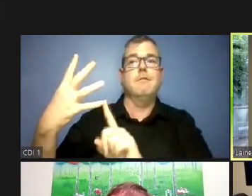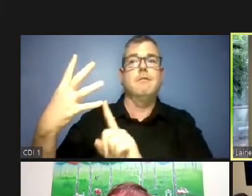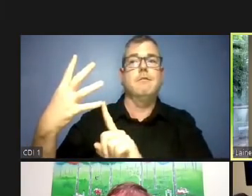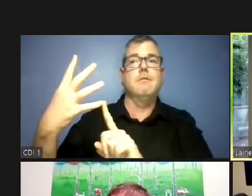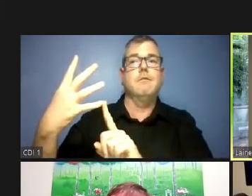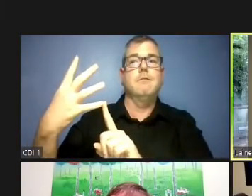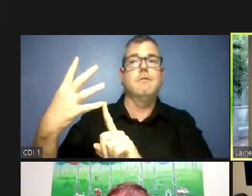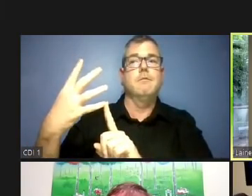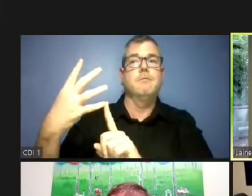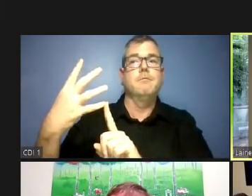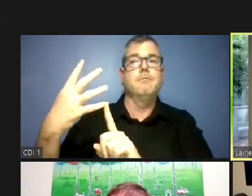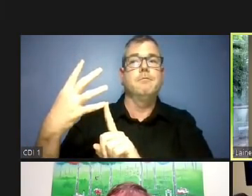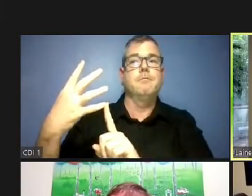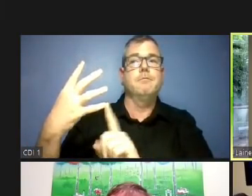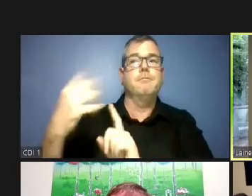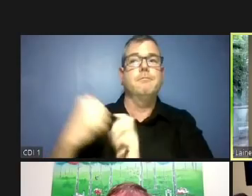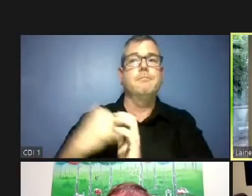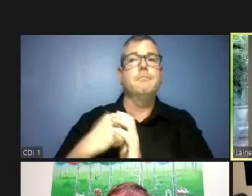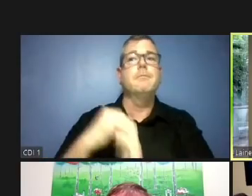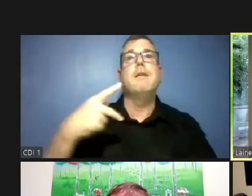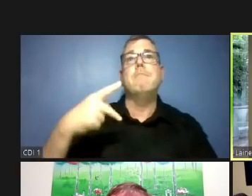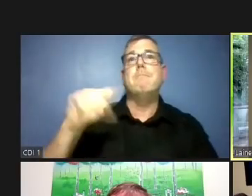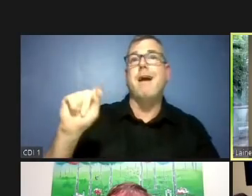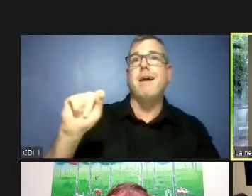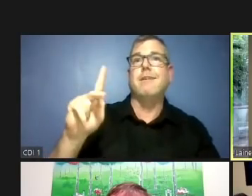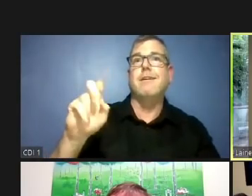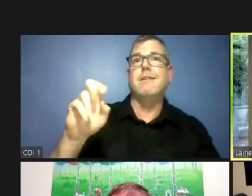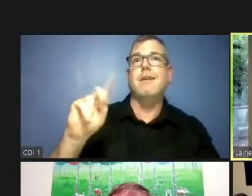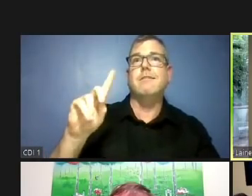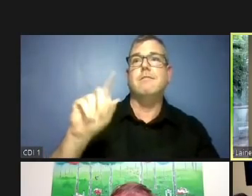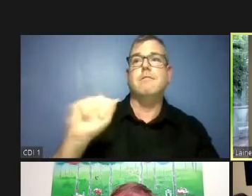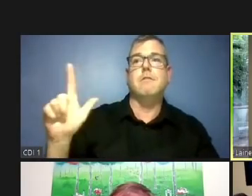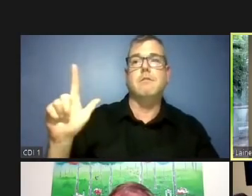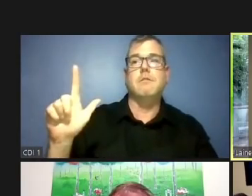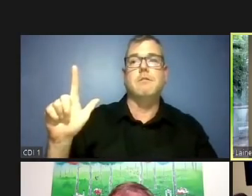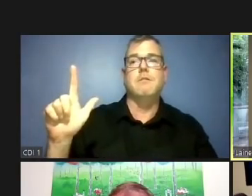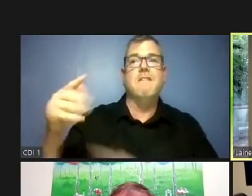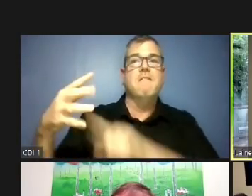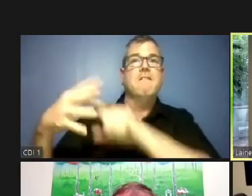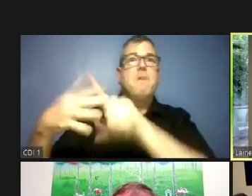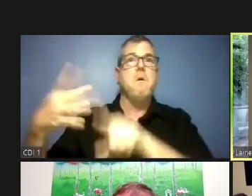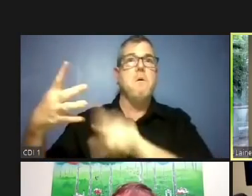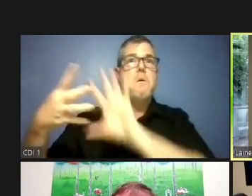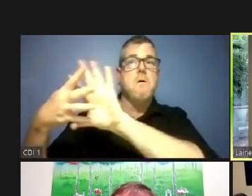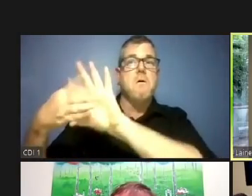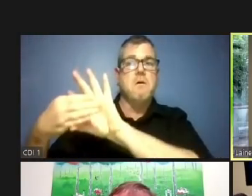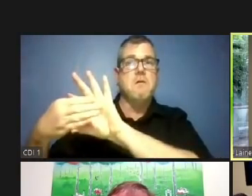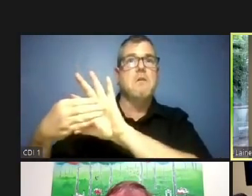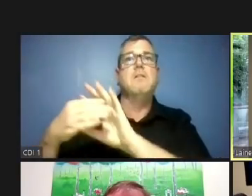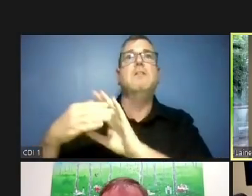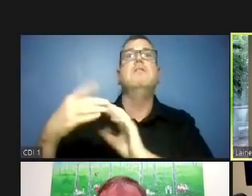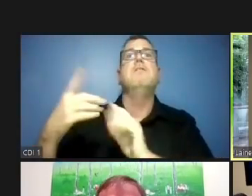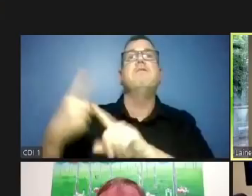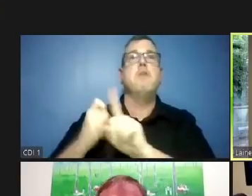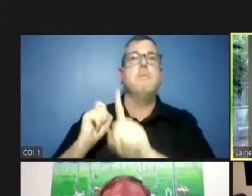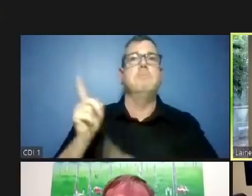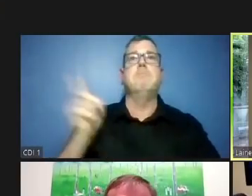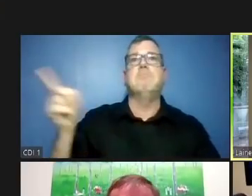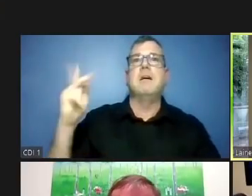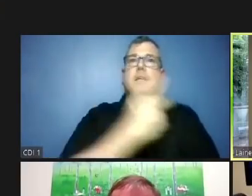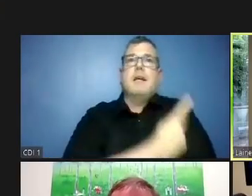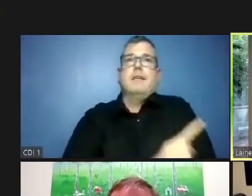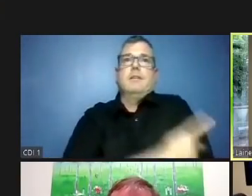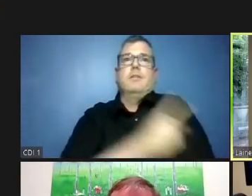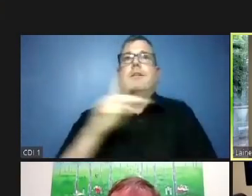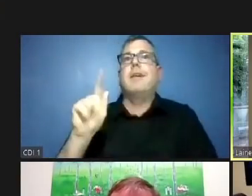Group Administrator. And they are all representing Kaiser Permanente San Rafael. So without any further ado,